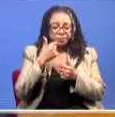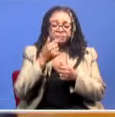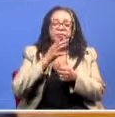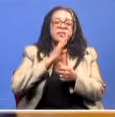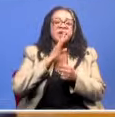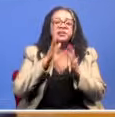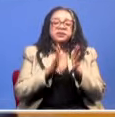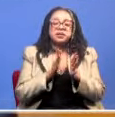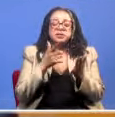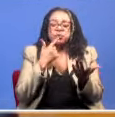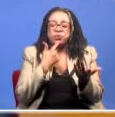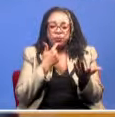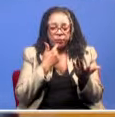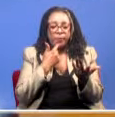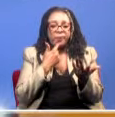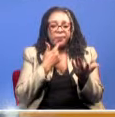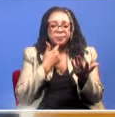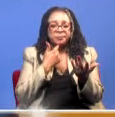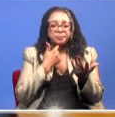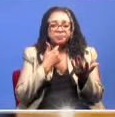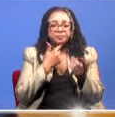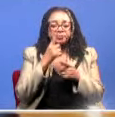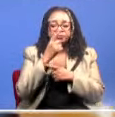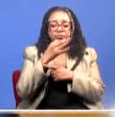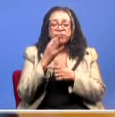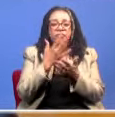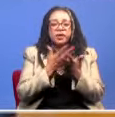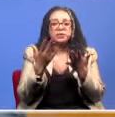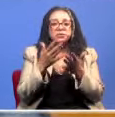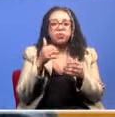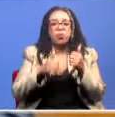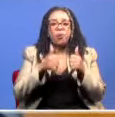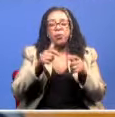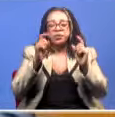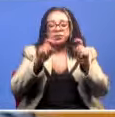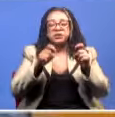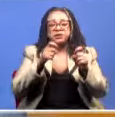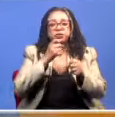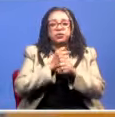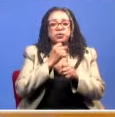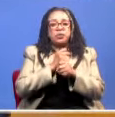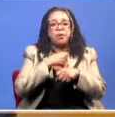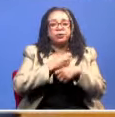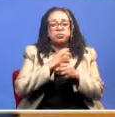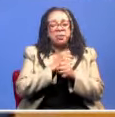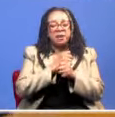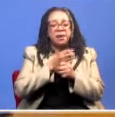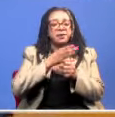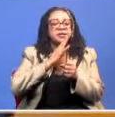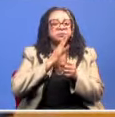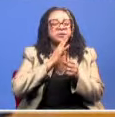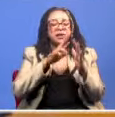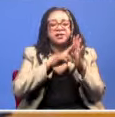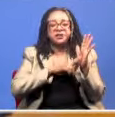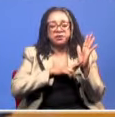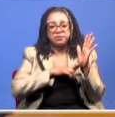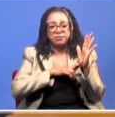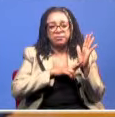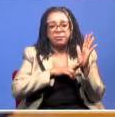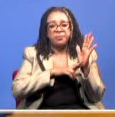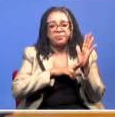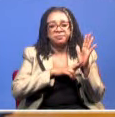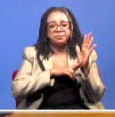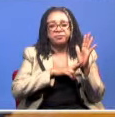are. One of the things that I think we need to do is to make a debt register a